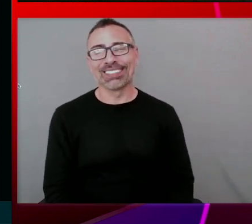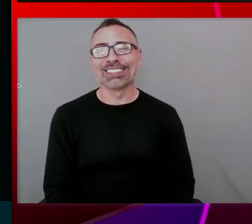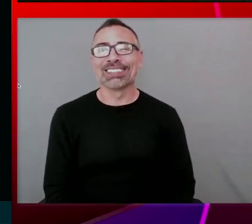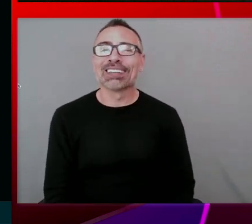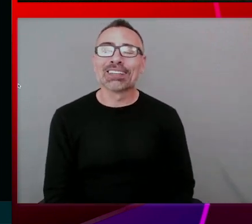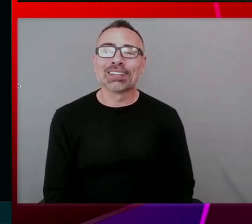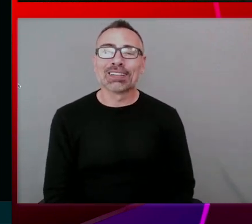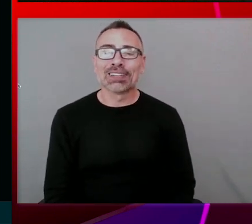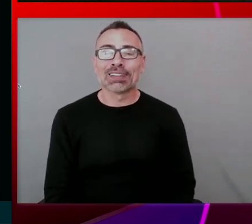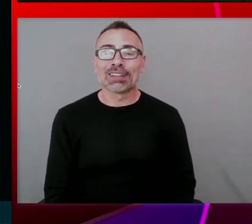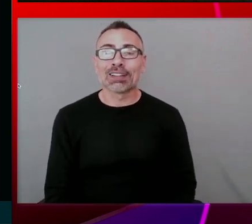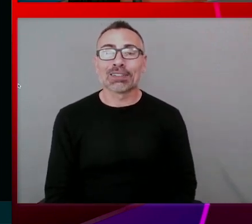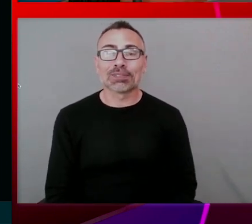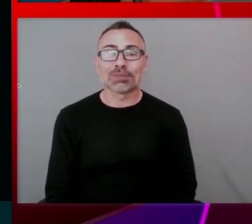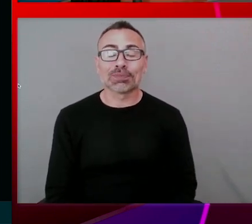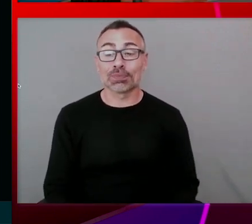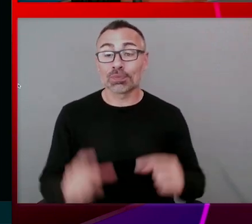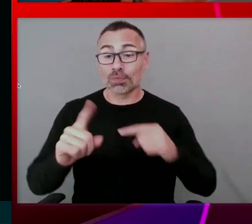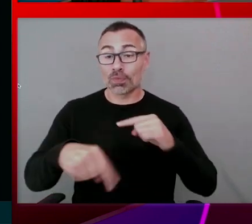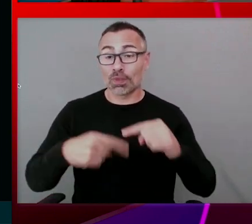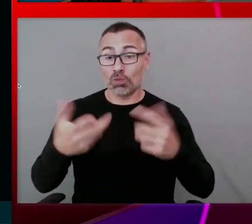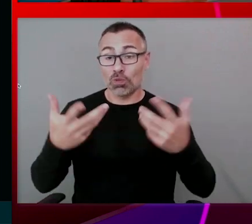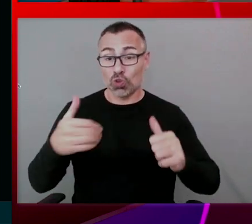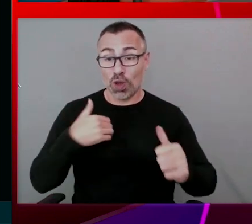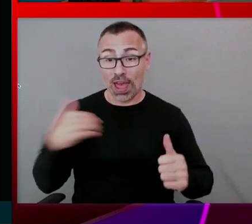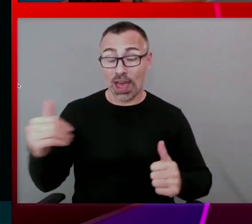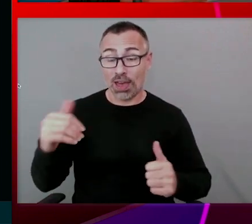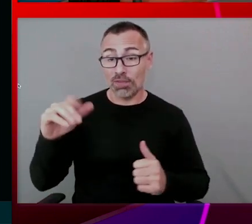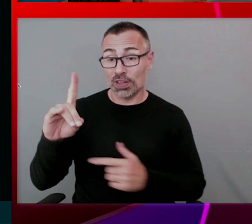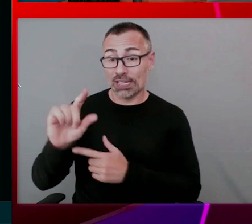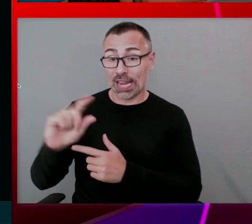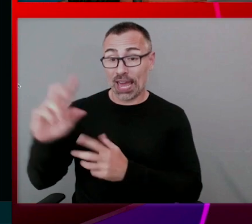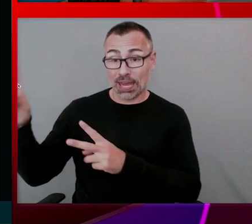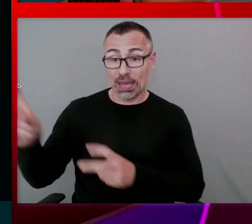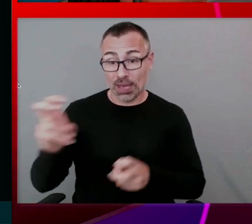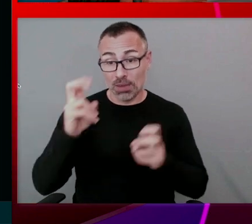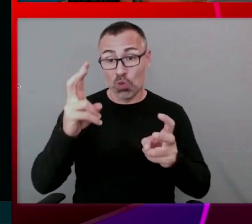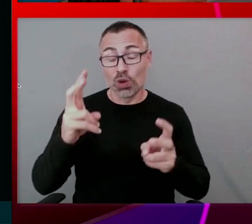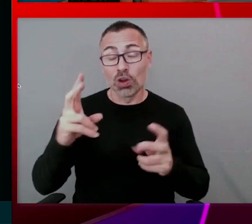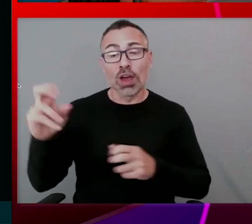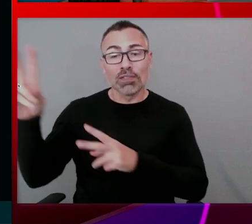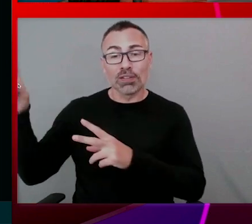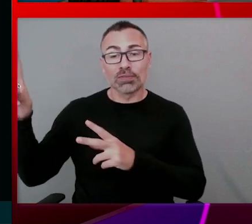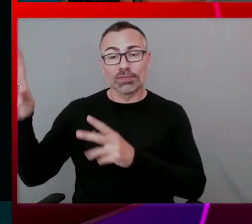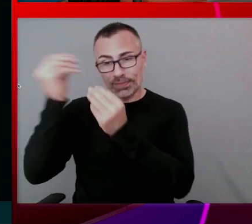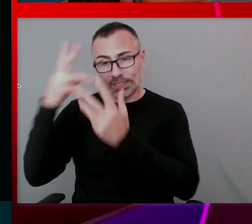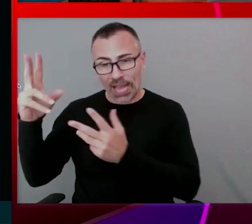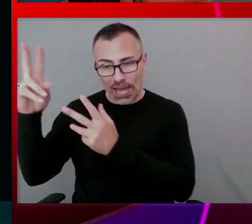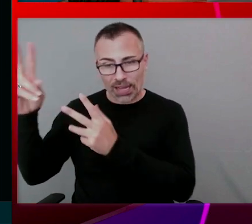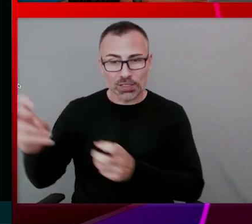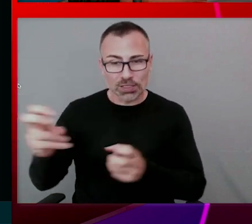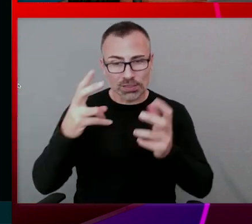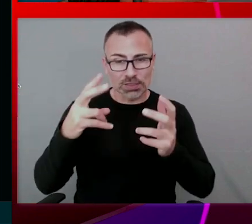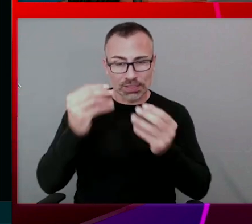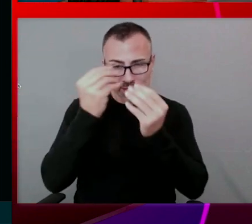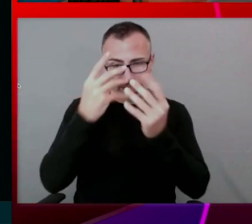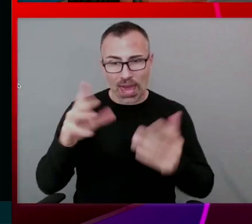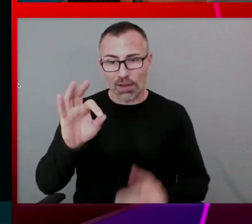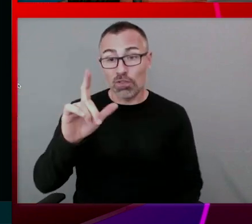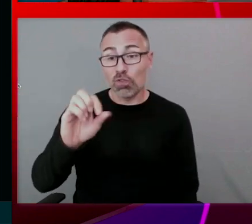Then once you have your data imported, basically, you got your data to data flow. And then next you can go and